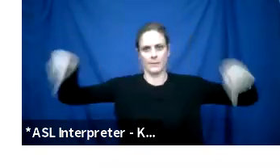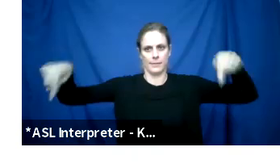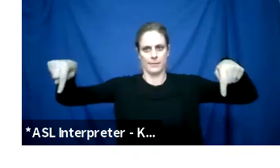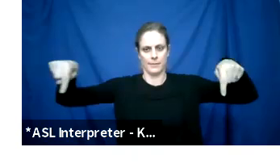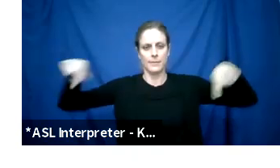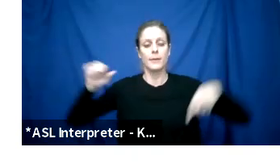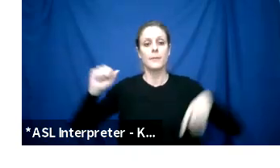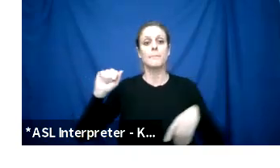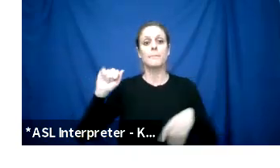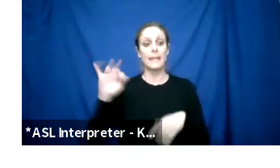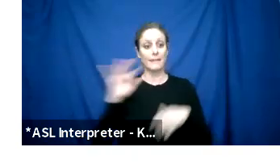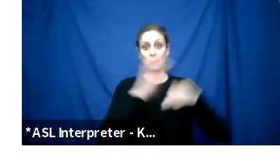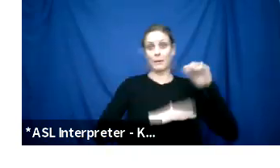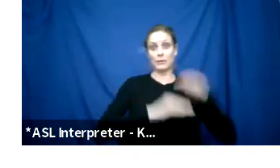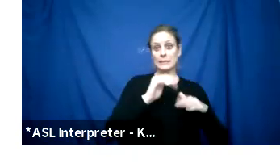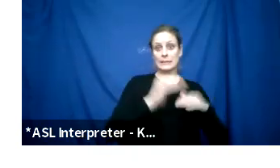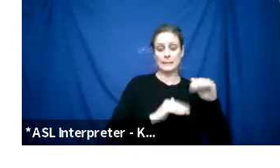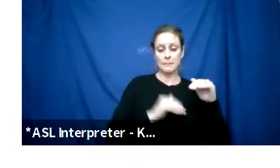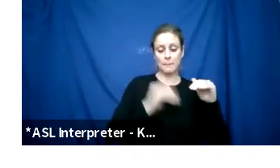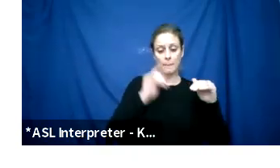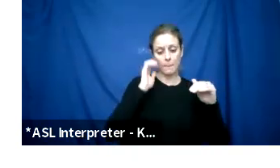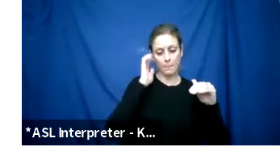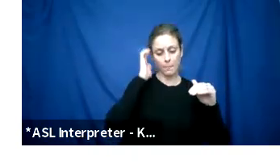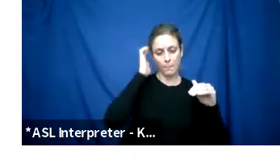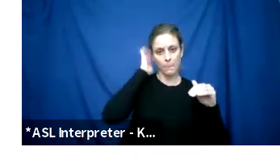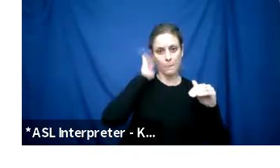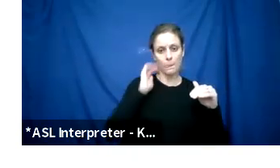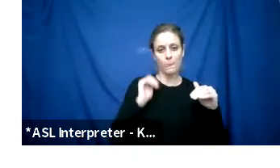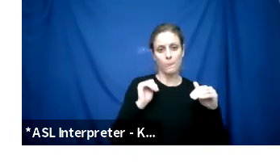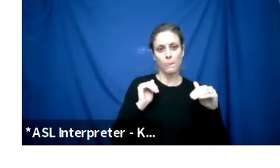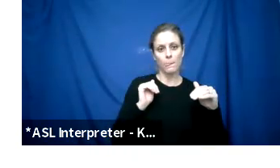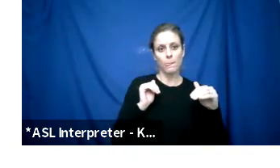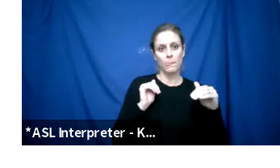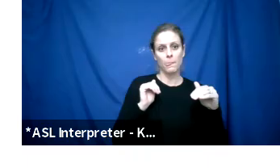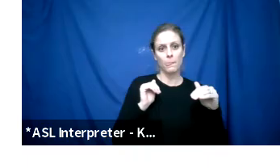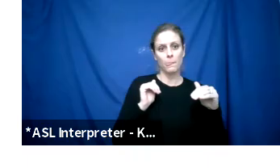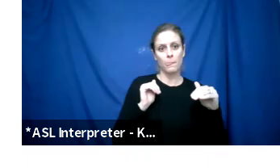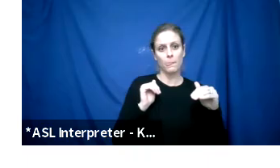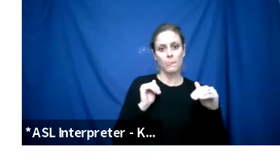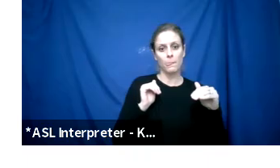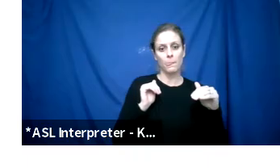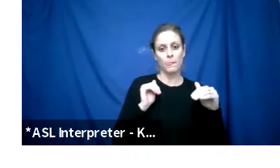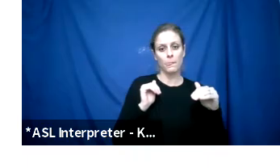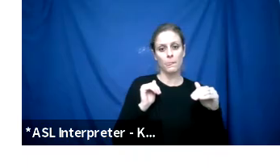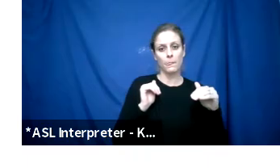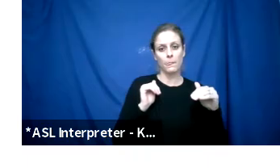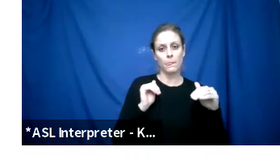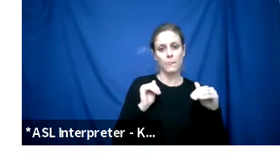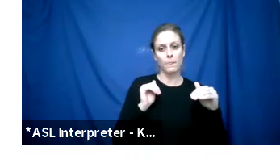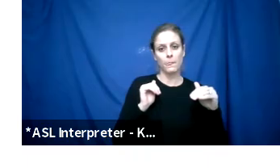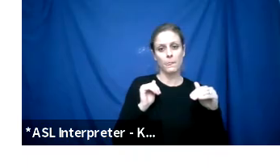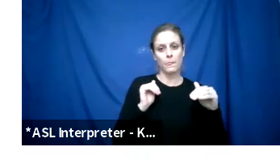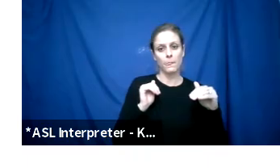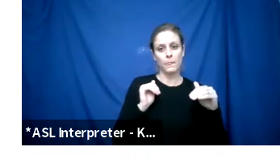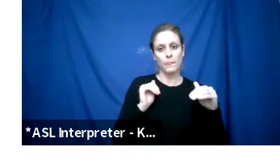facility, the parking spaces that are accessible should be located on the shortest accessible route to the